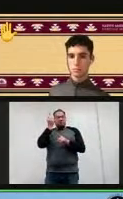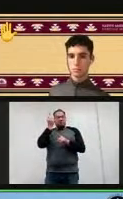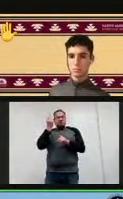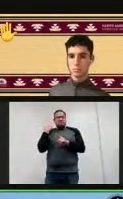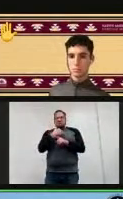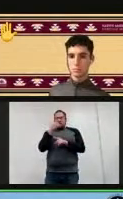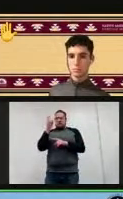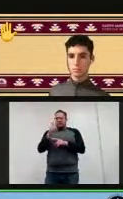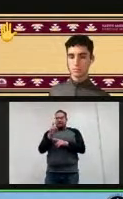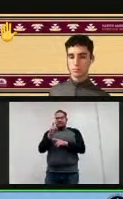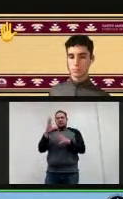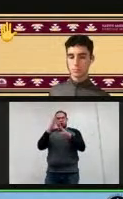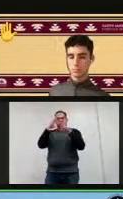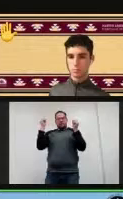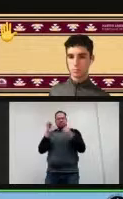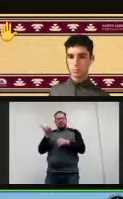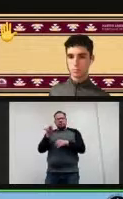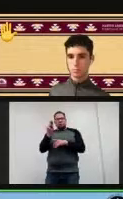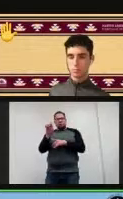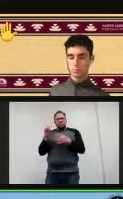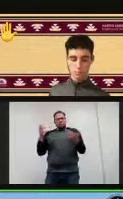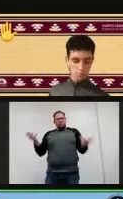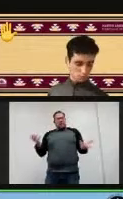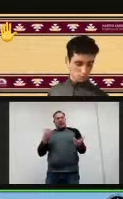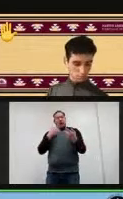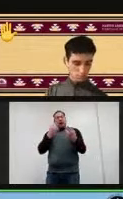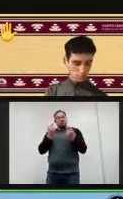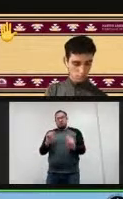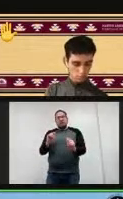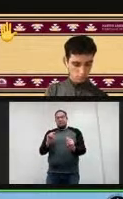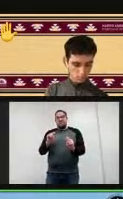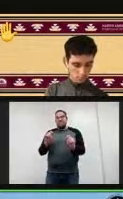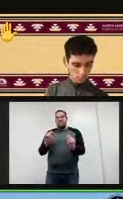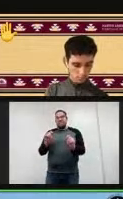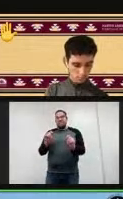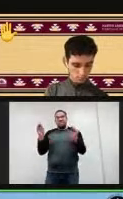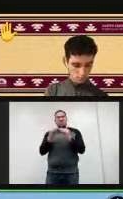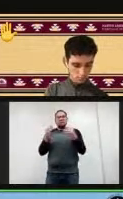superintendent. So I'm just trying to be a little bit more,